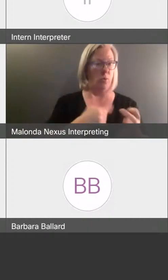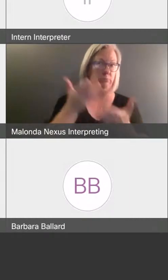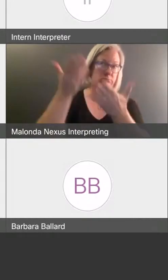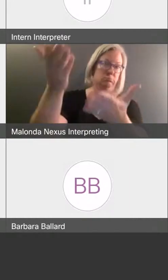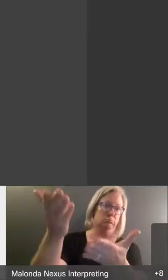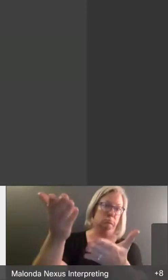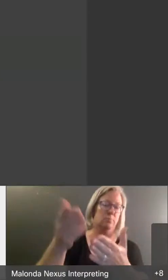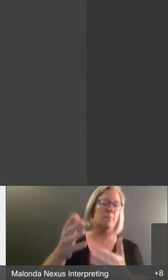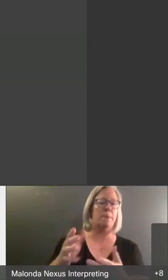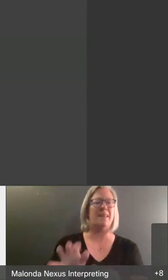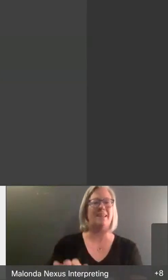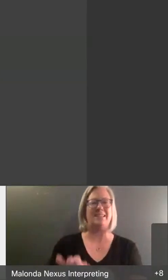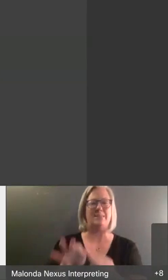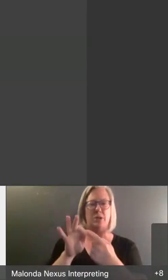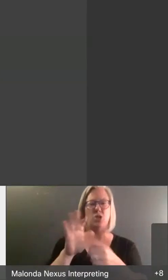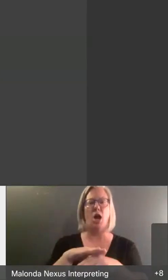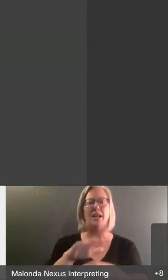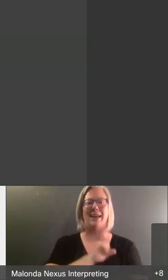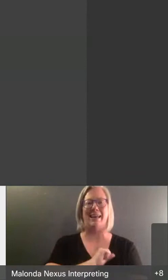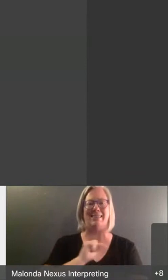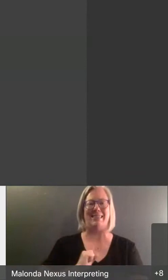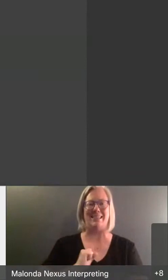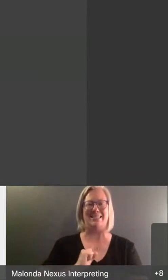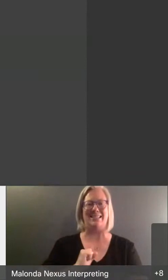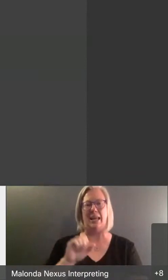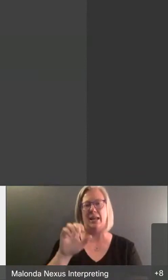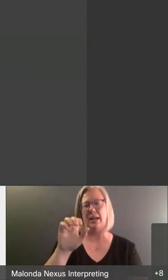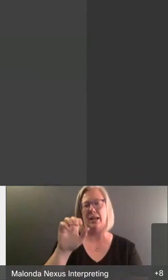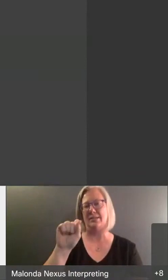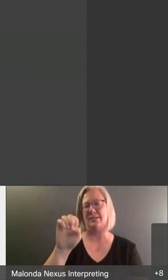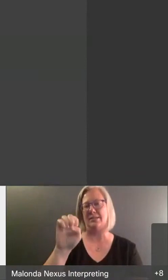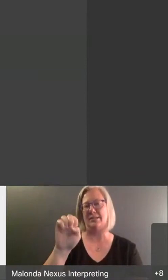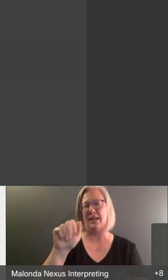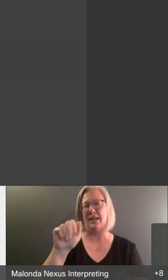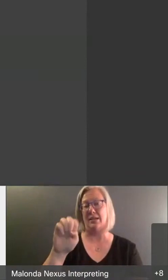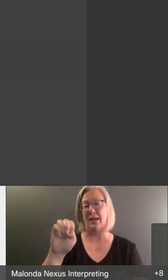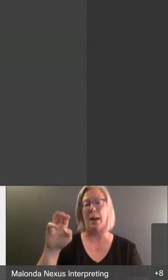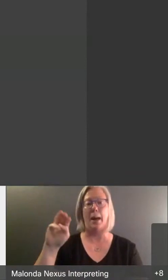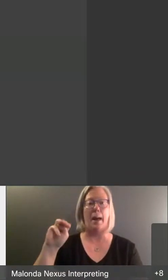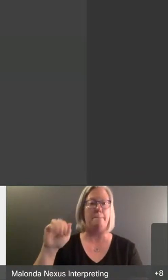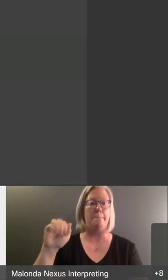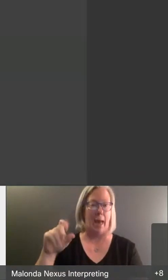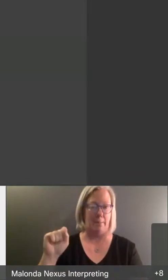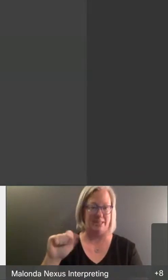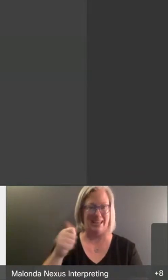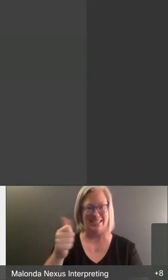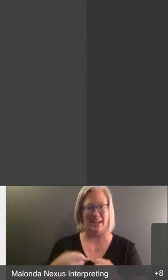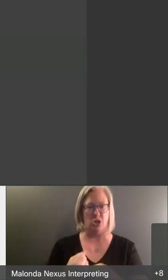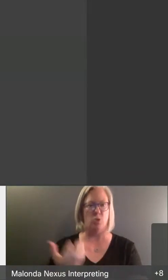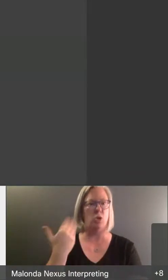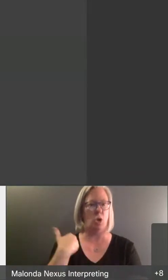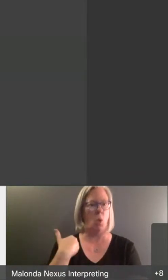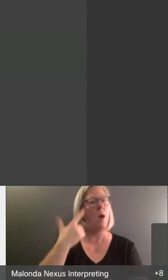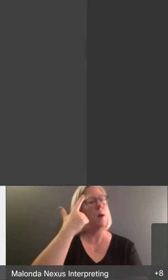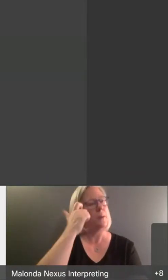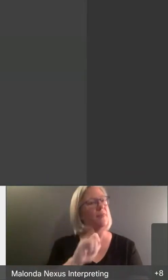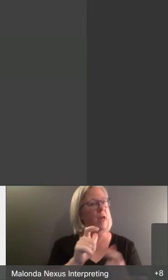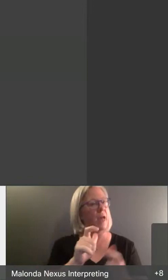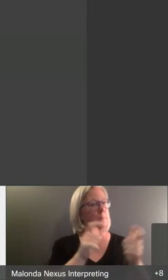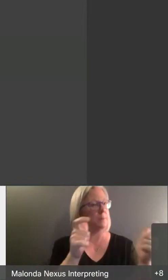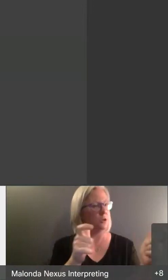particularly on the Senate maps 10 years ago. That was because the majority party in the Senate was